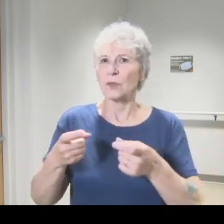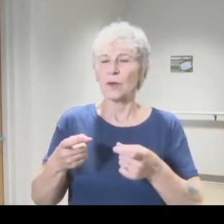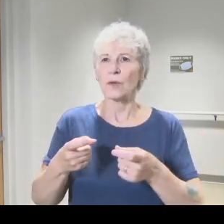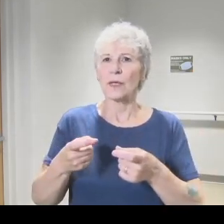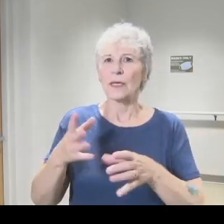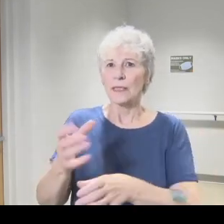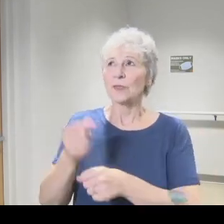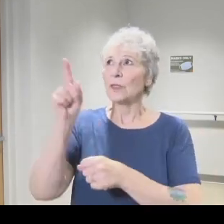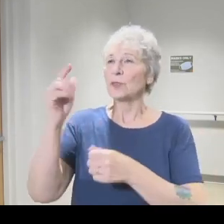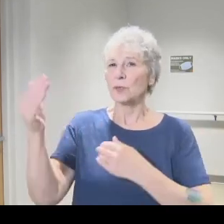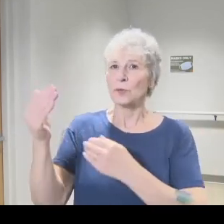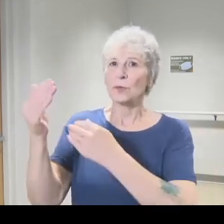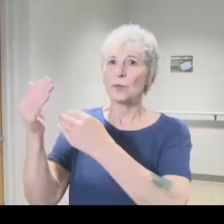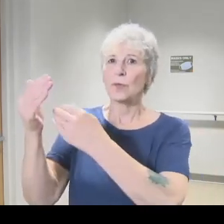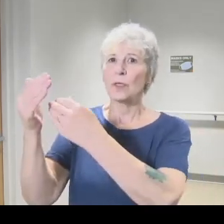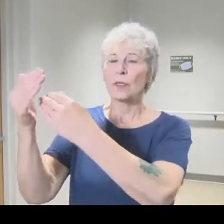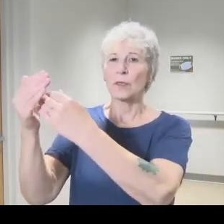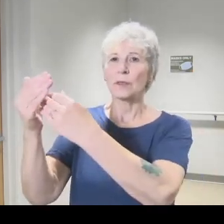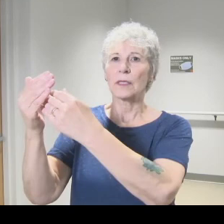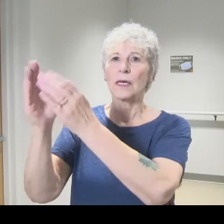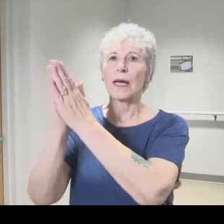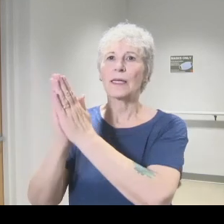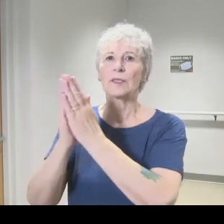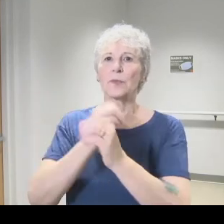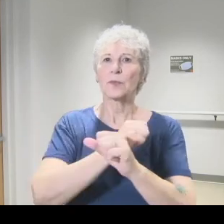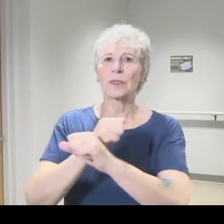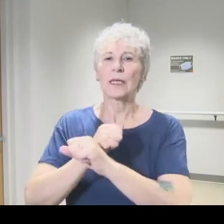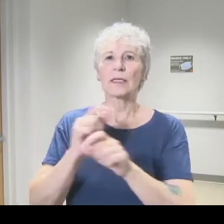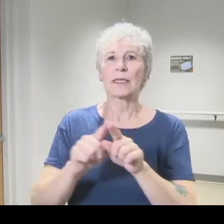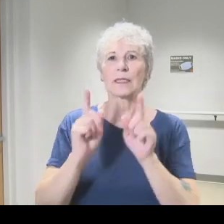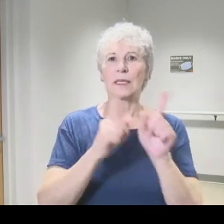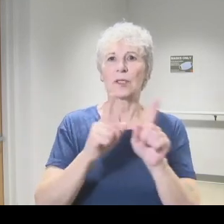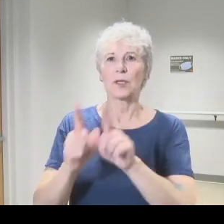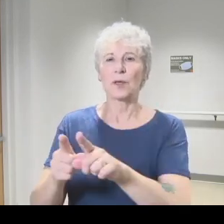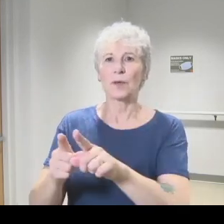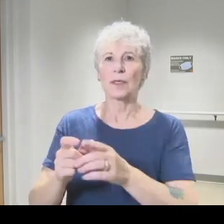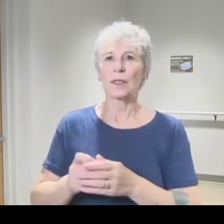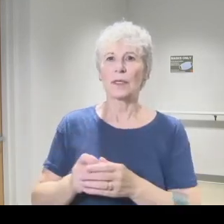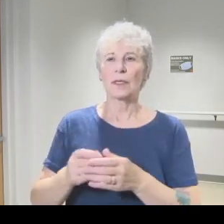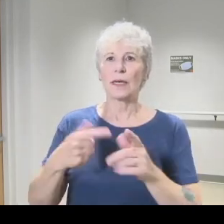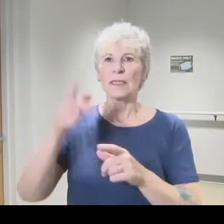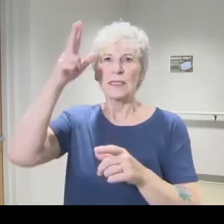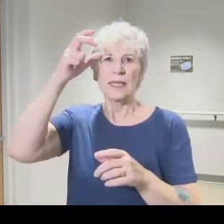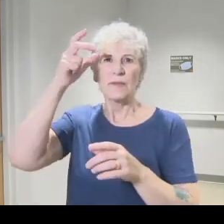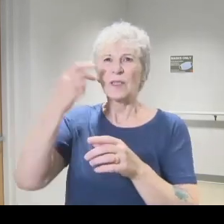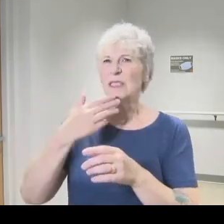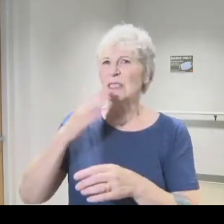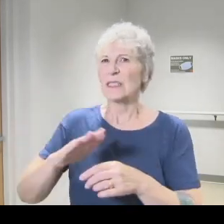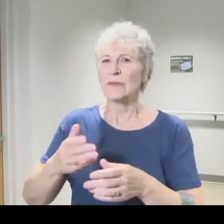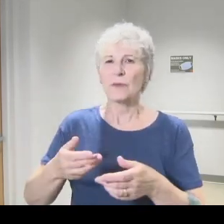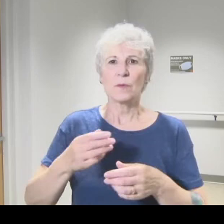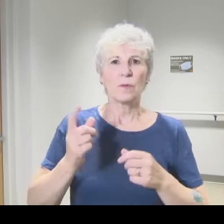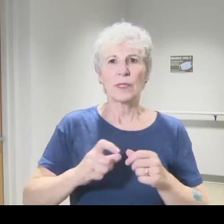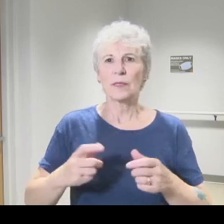they draw closer to you, God. But we ask that you please protect them as they go, God, so that the devil and his evil schemes are not able to thwart